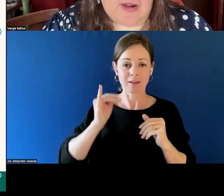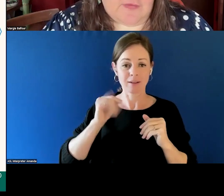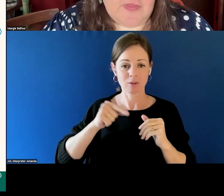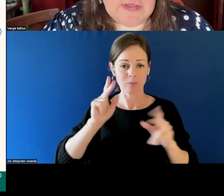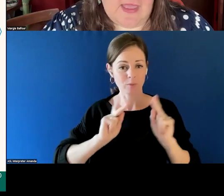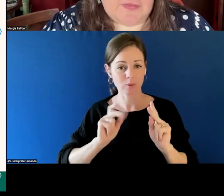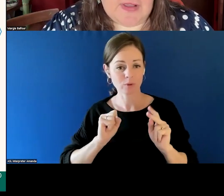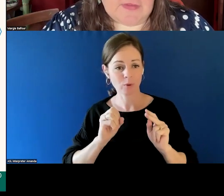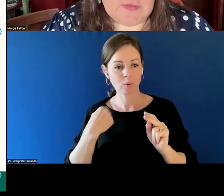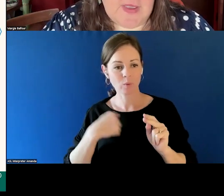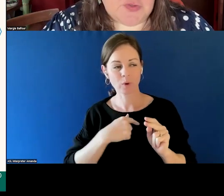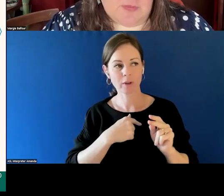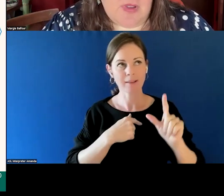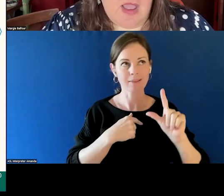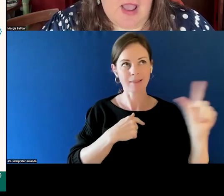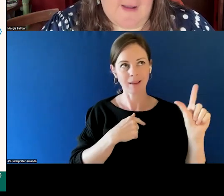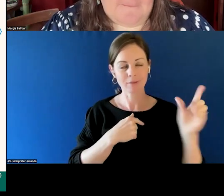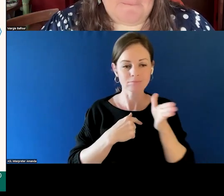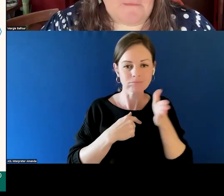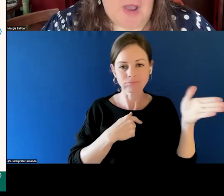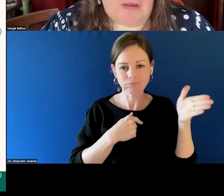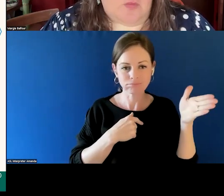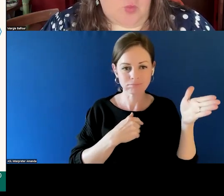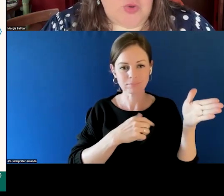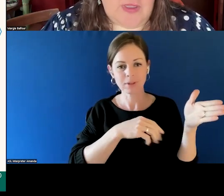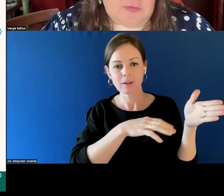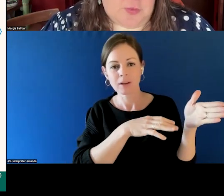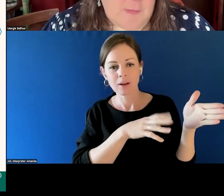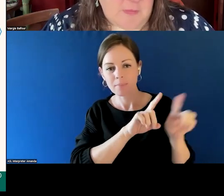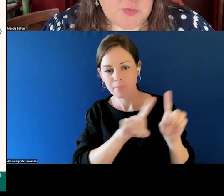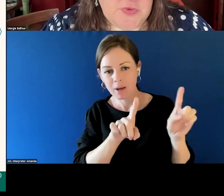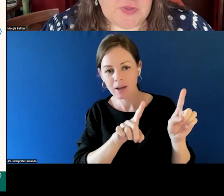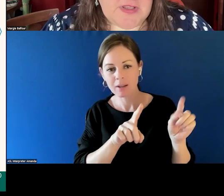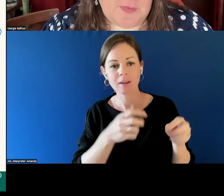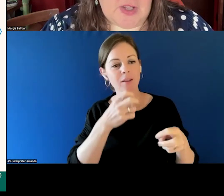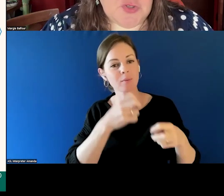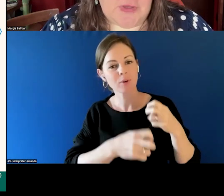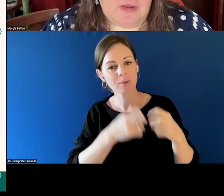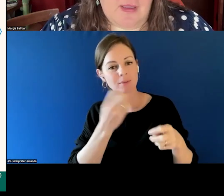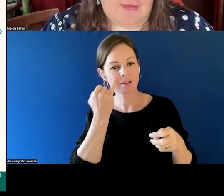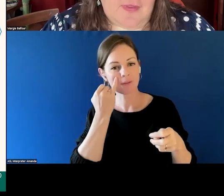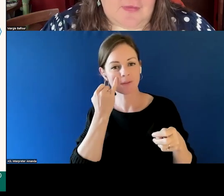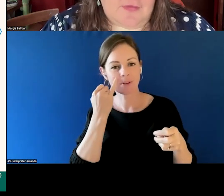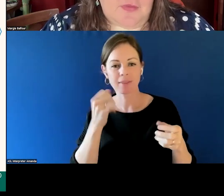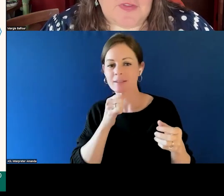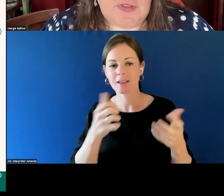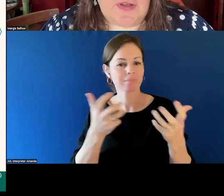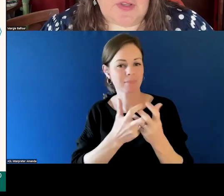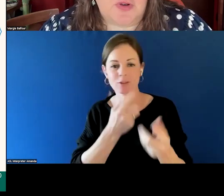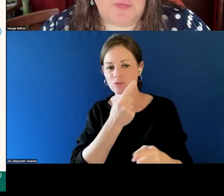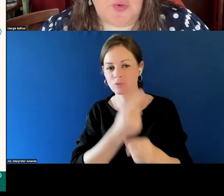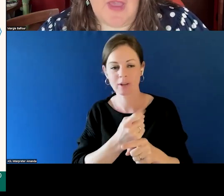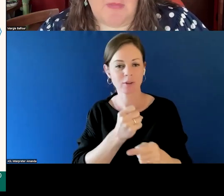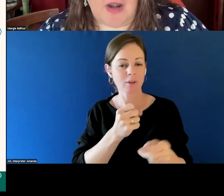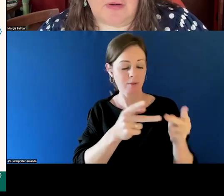over there kind of on this left side of the spectrum. But you get problems when there's a mismatch, when the facility